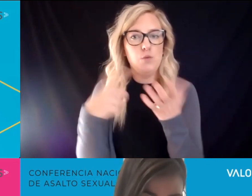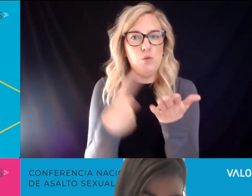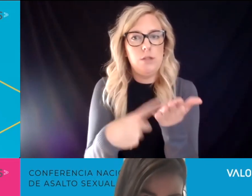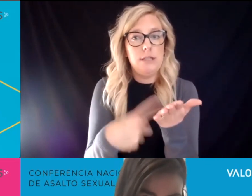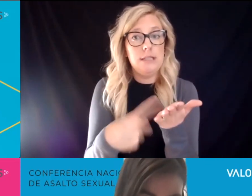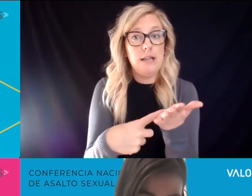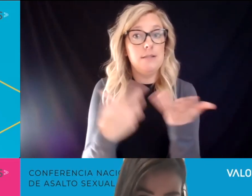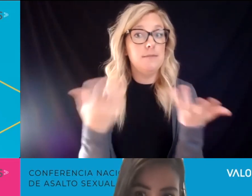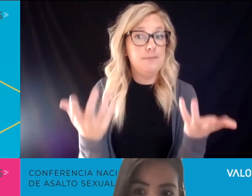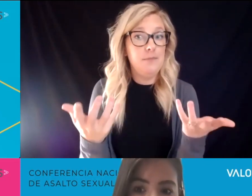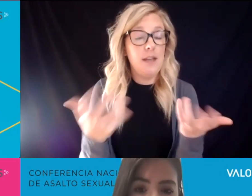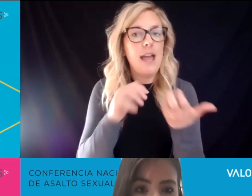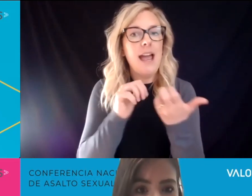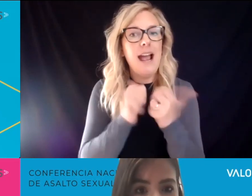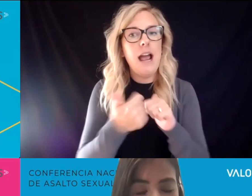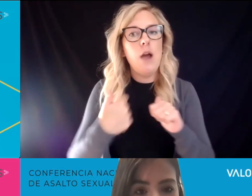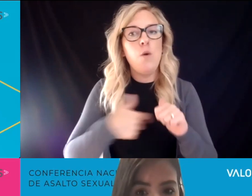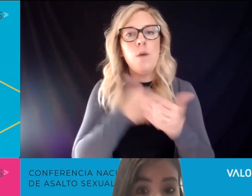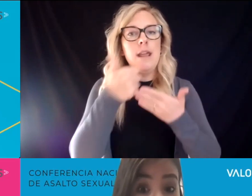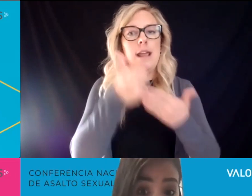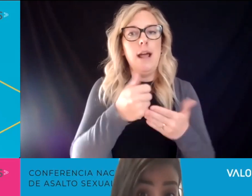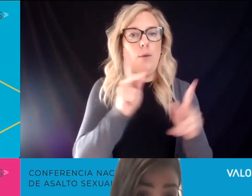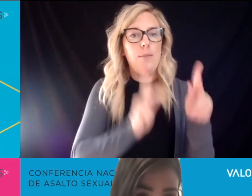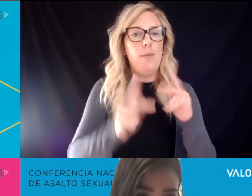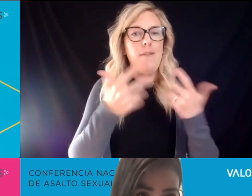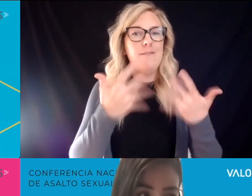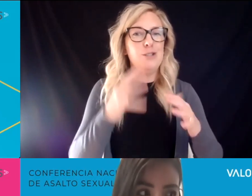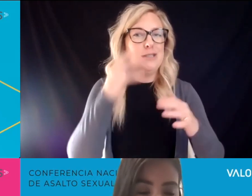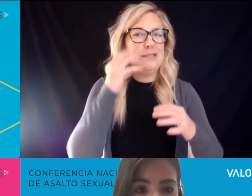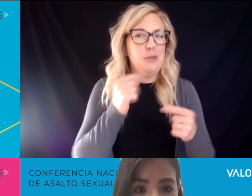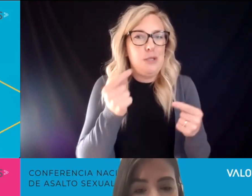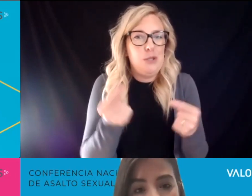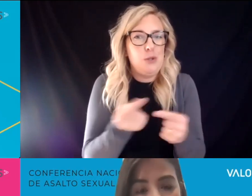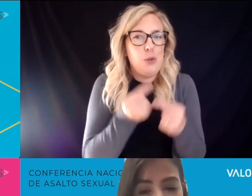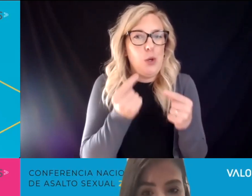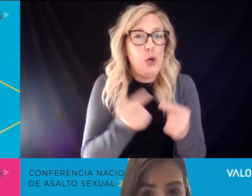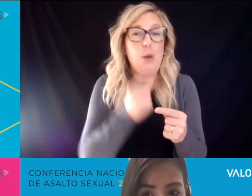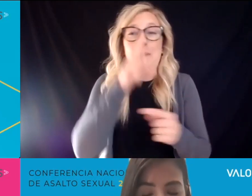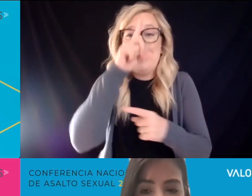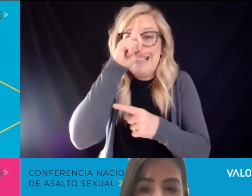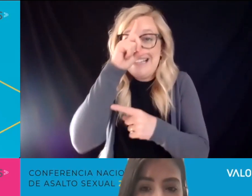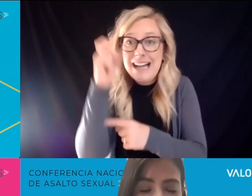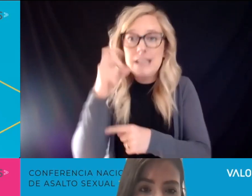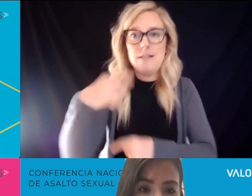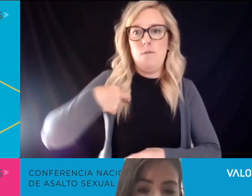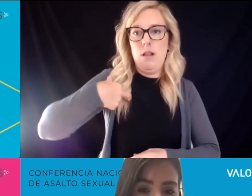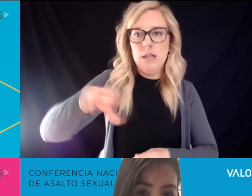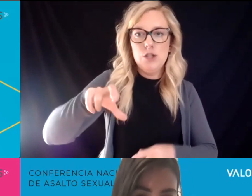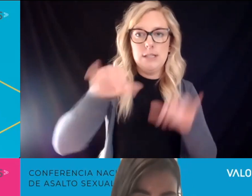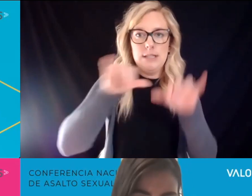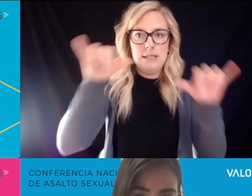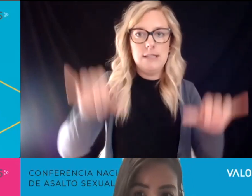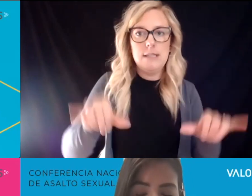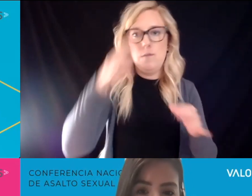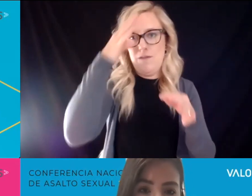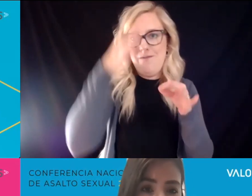how do we help people who have been hurt by faith institutions, by religious institutions, or how do we